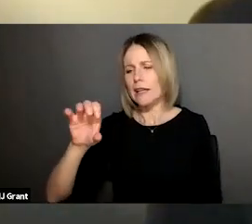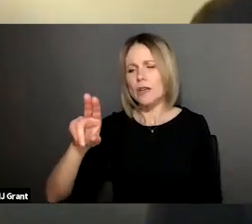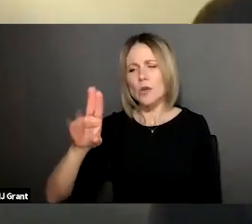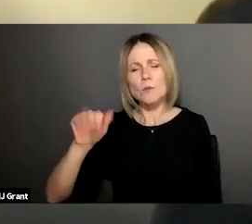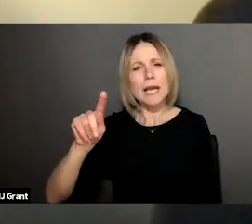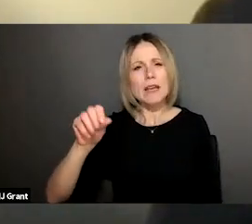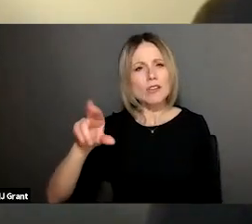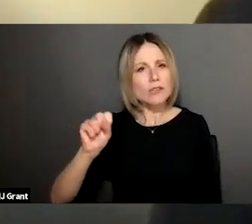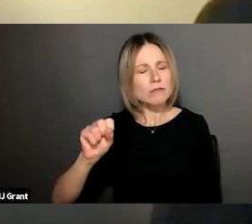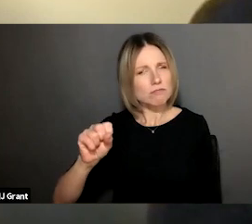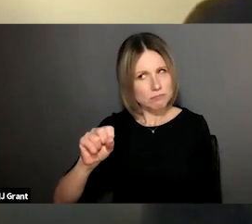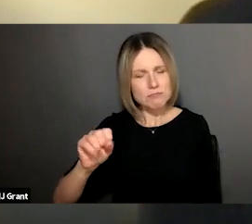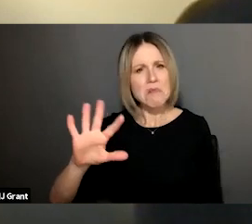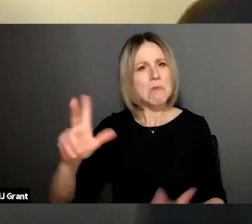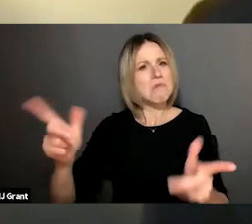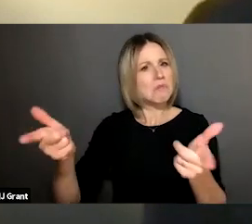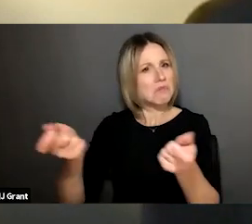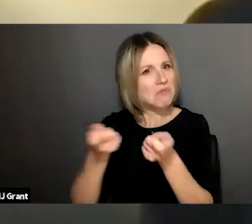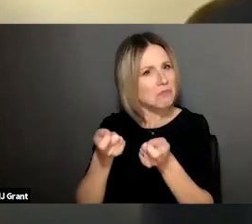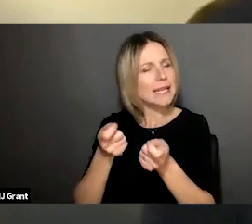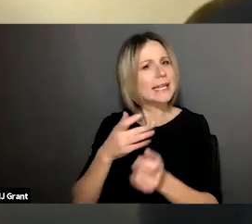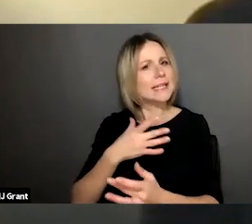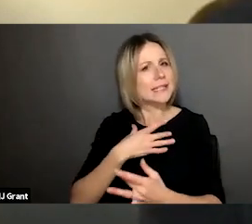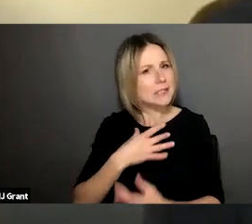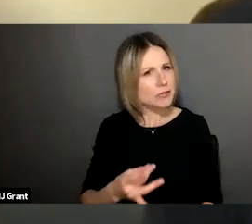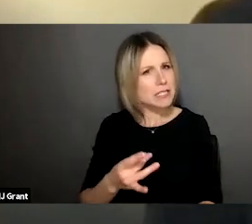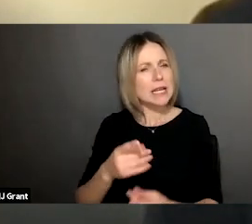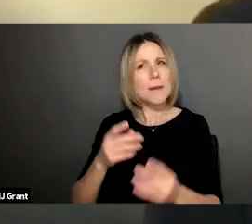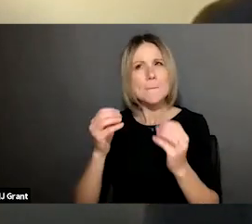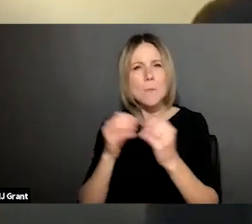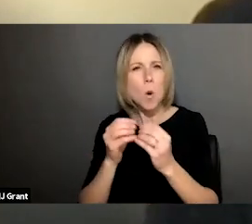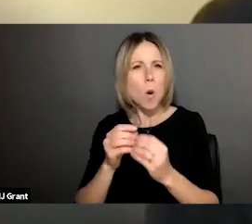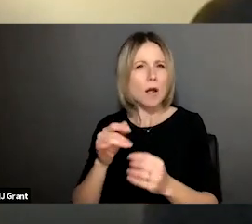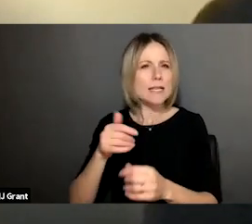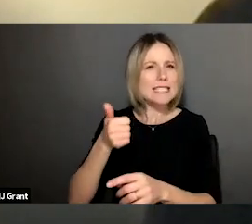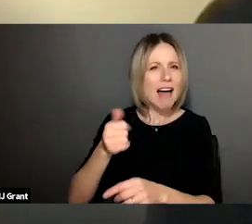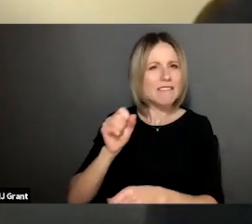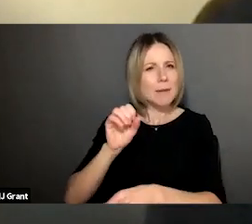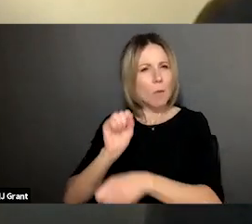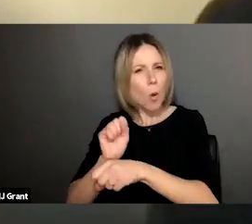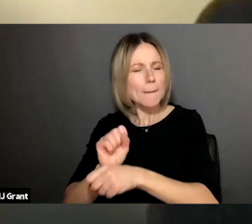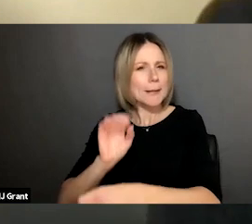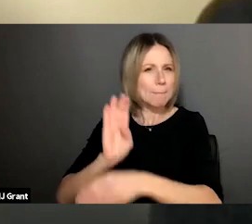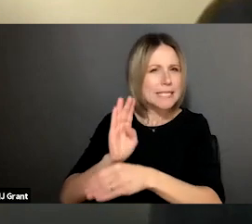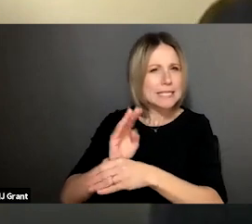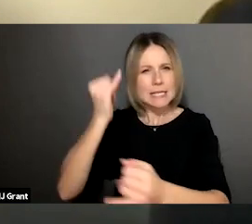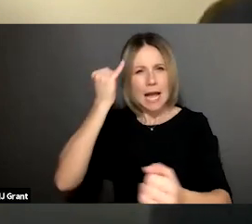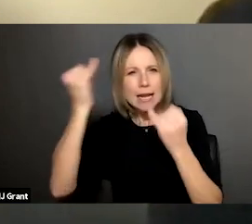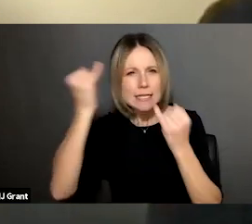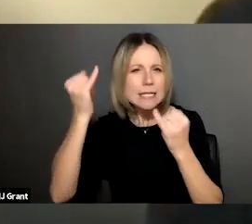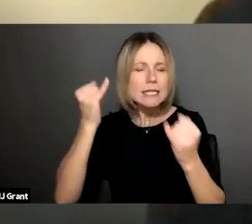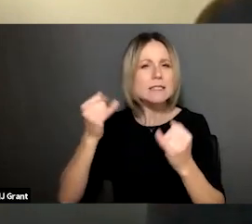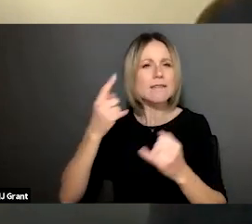interesting entrepreneurial ideas a little bit more into focus for cities and allow